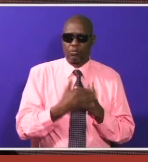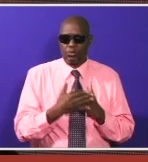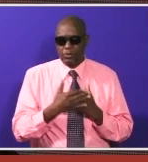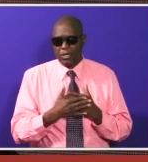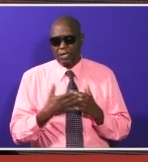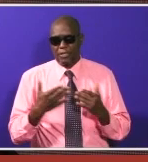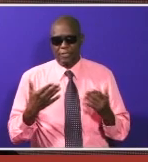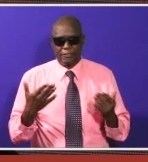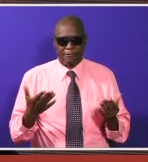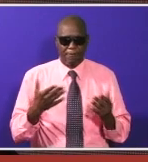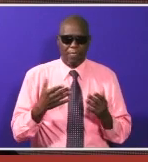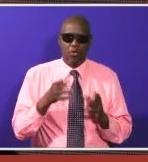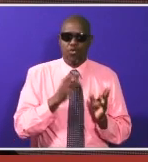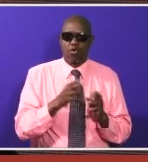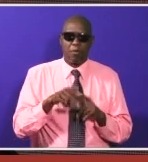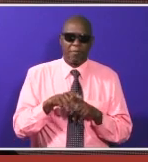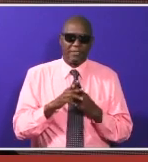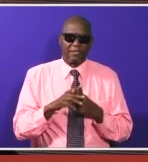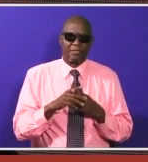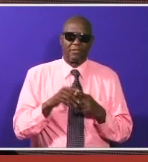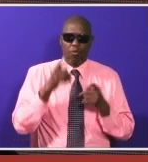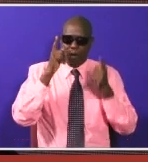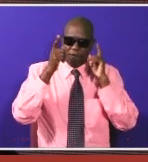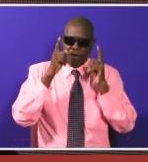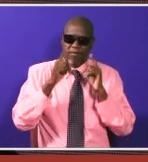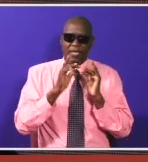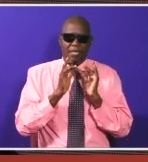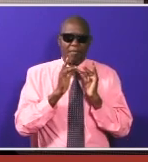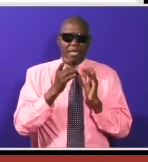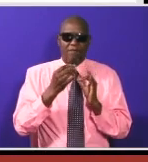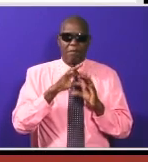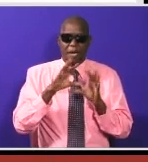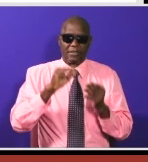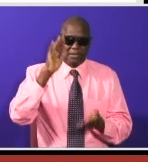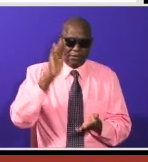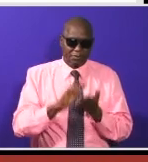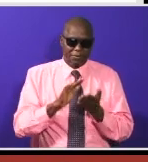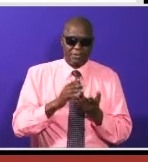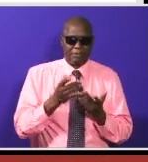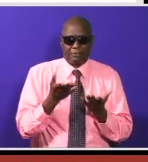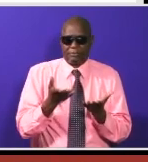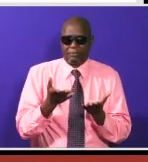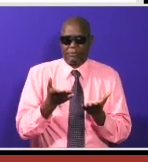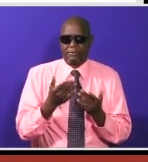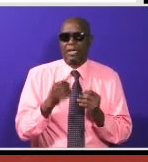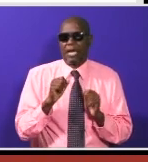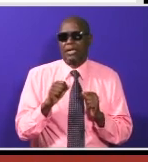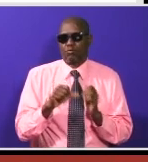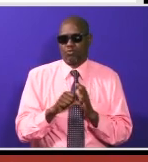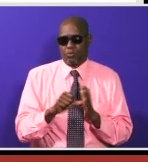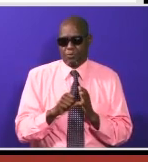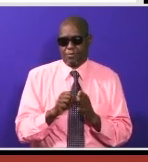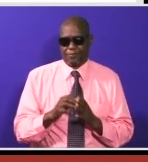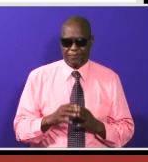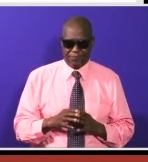know, the normal maintenance, Wi-Fis and emails, if the budget is reduced, you know it can really be a bit messy if that